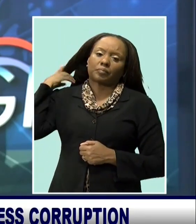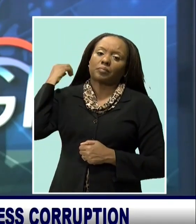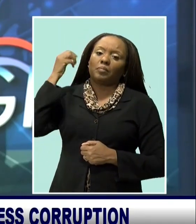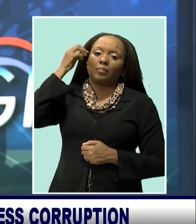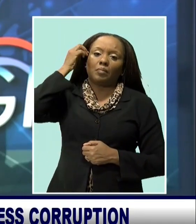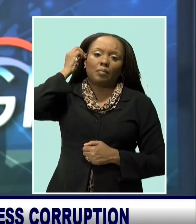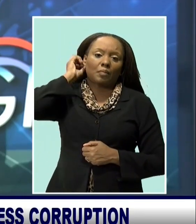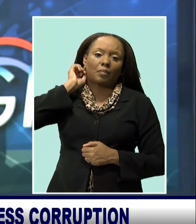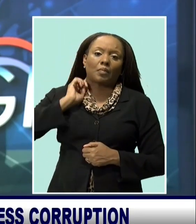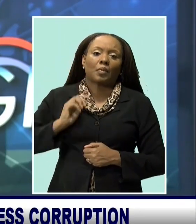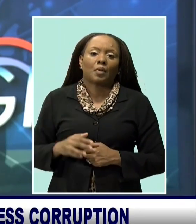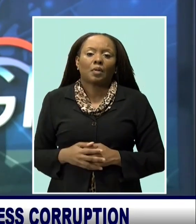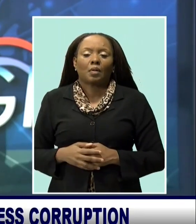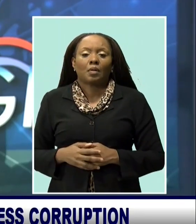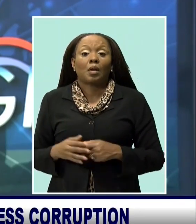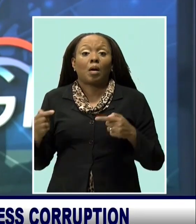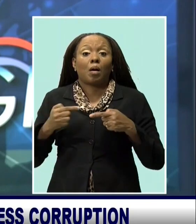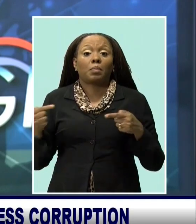Party,